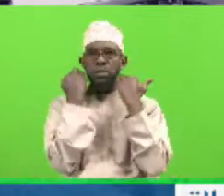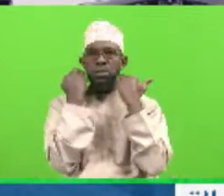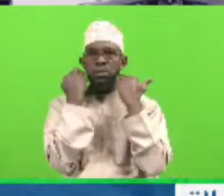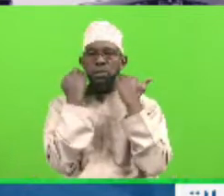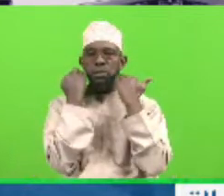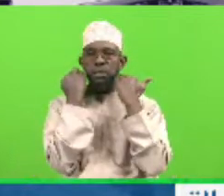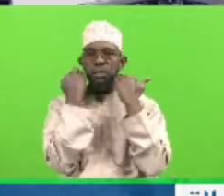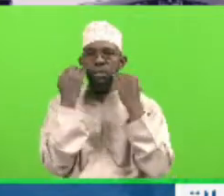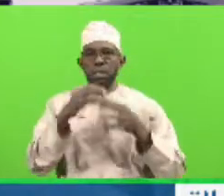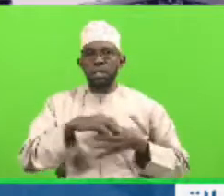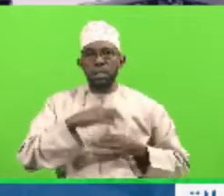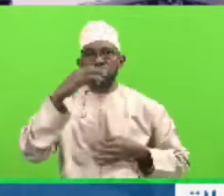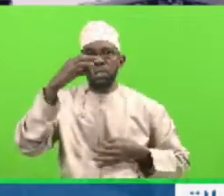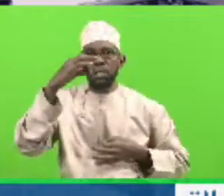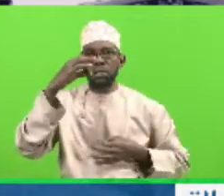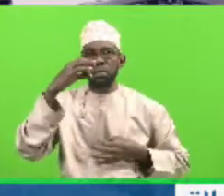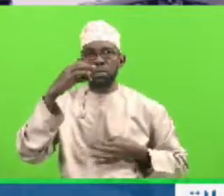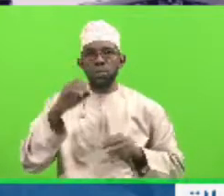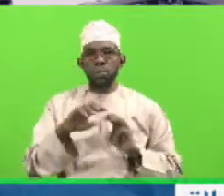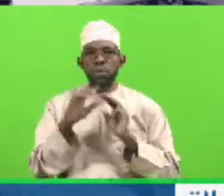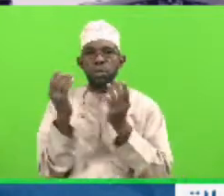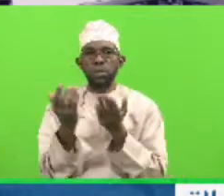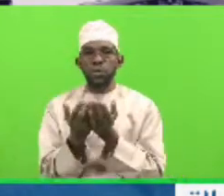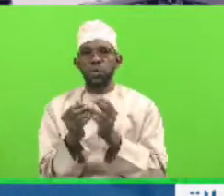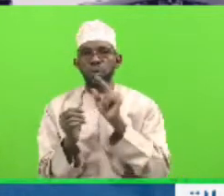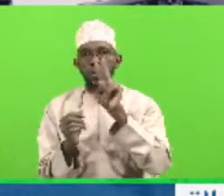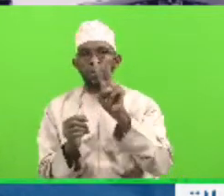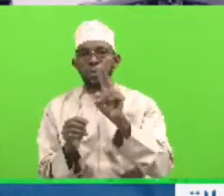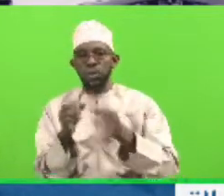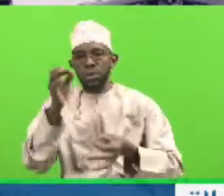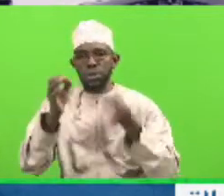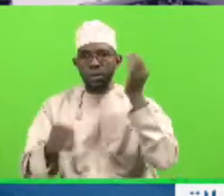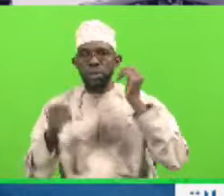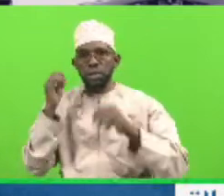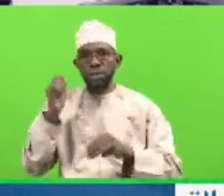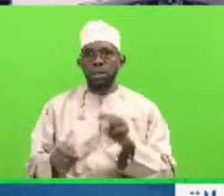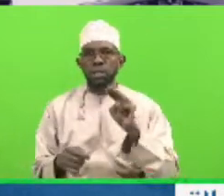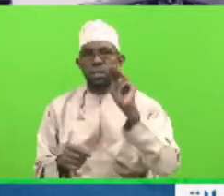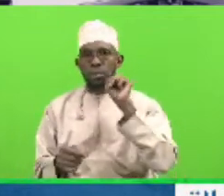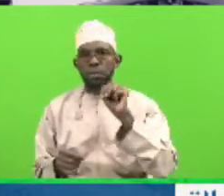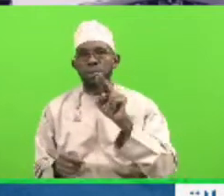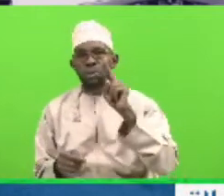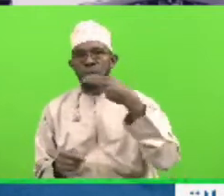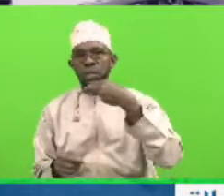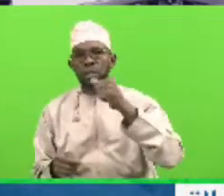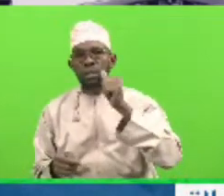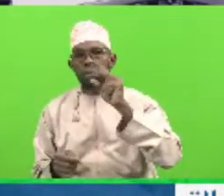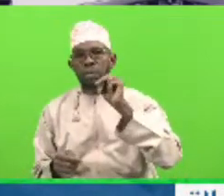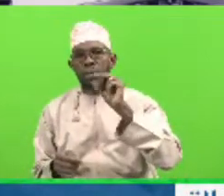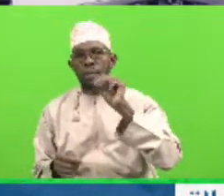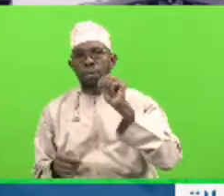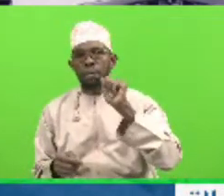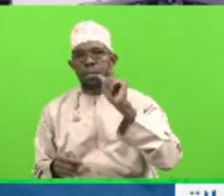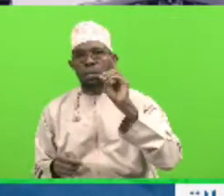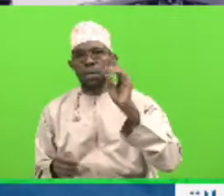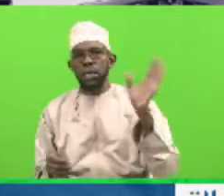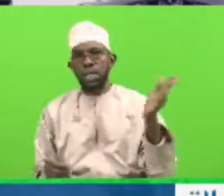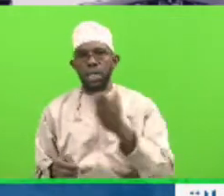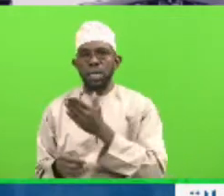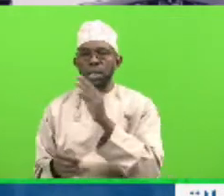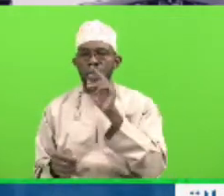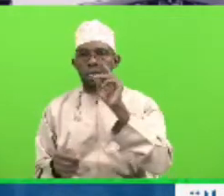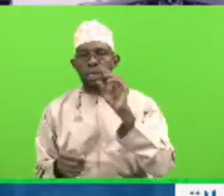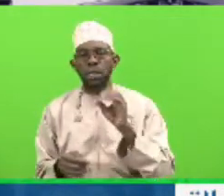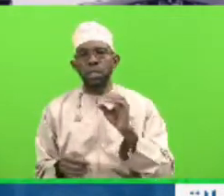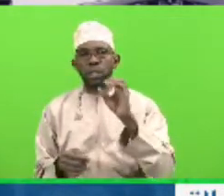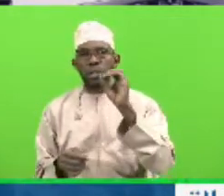in the spirit of the words of the two justices, Muhammad Ibrahim and William Ouko, will